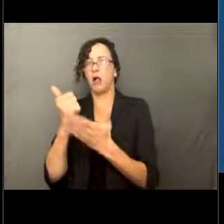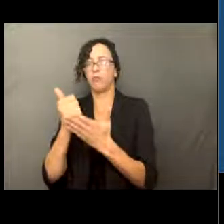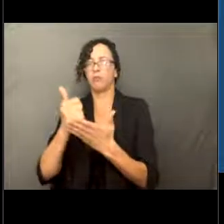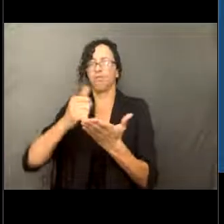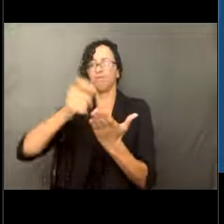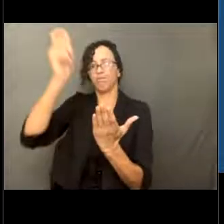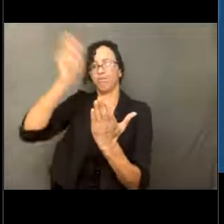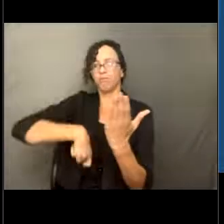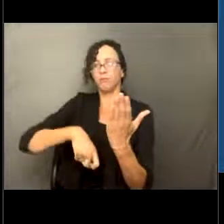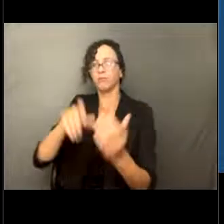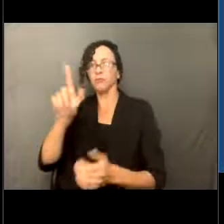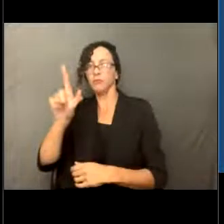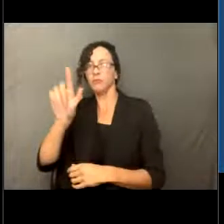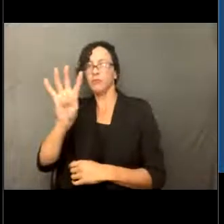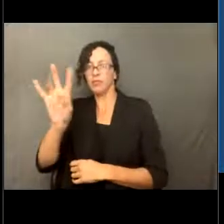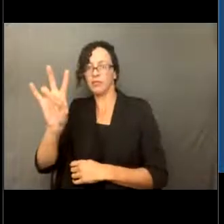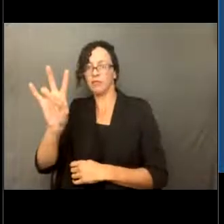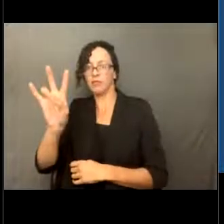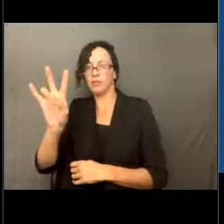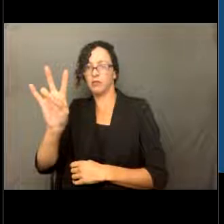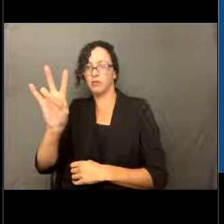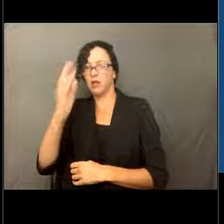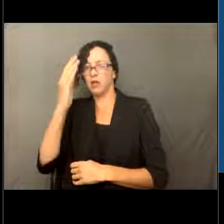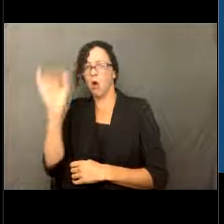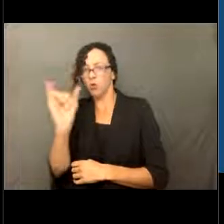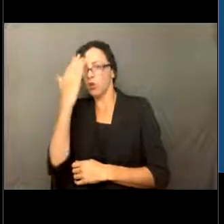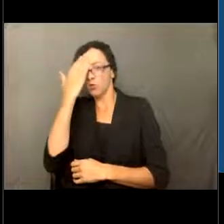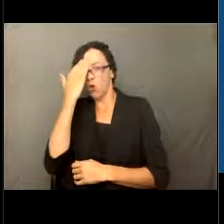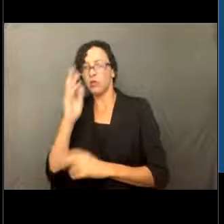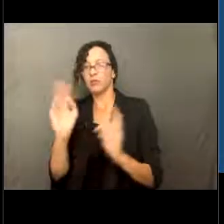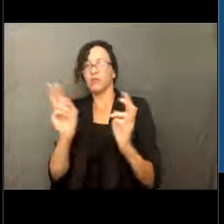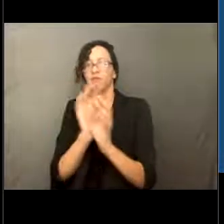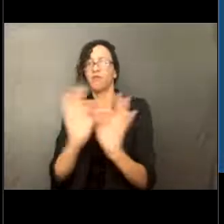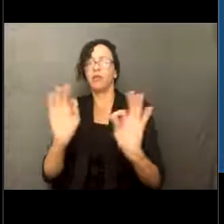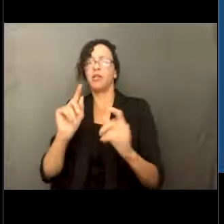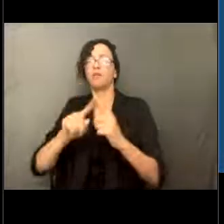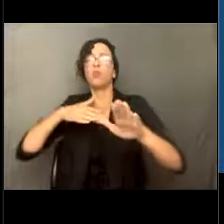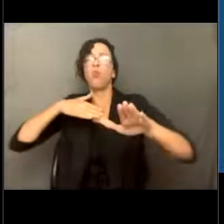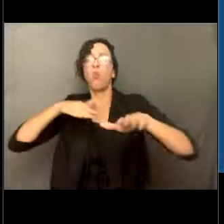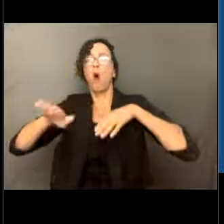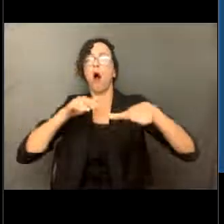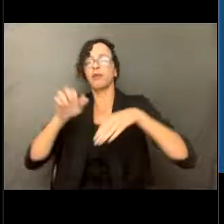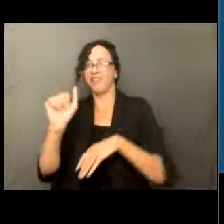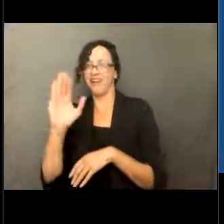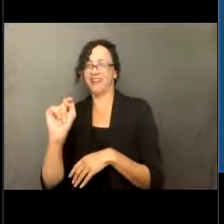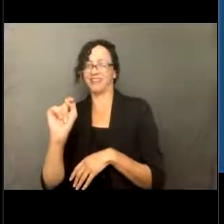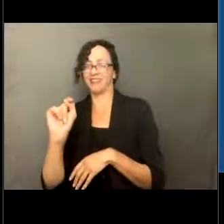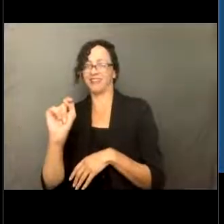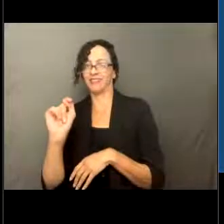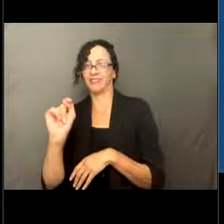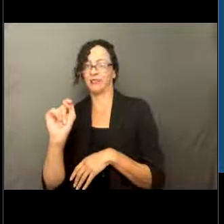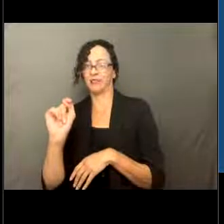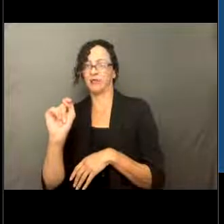2147, also known as the Freedom to Walk Act, which